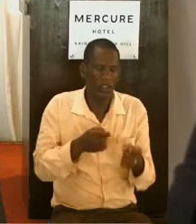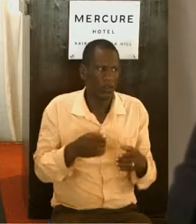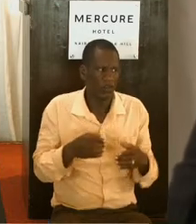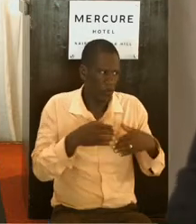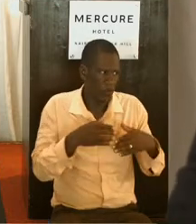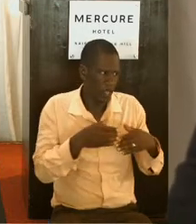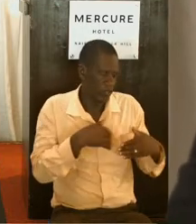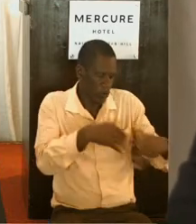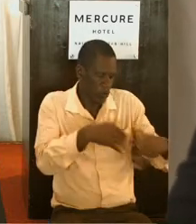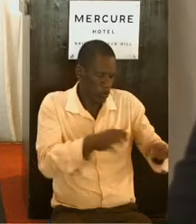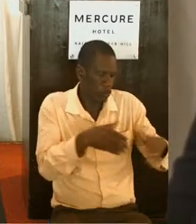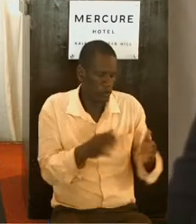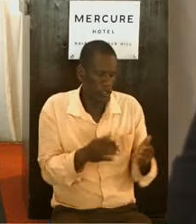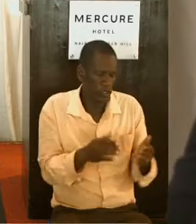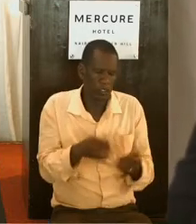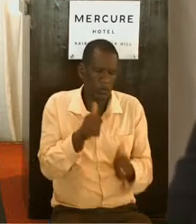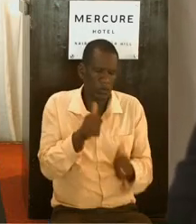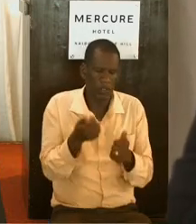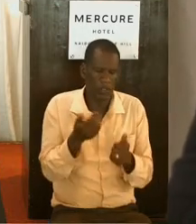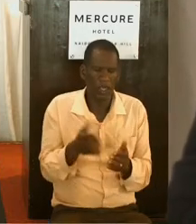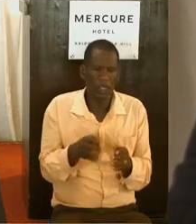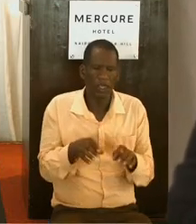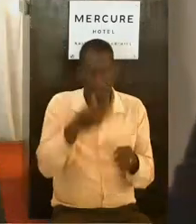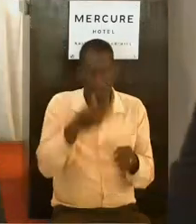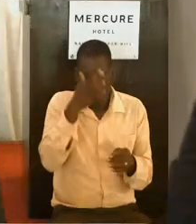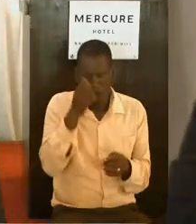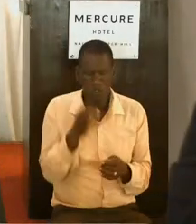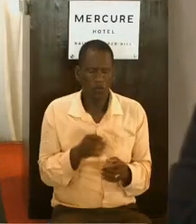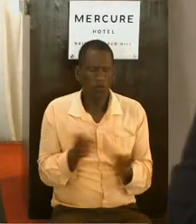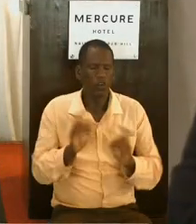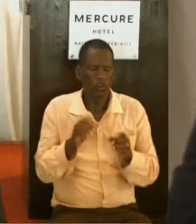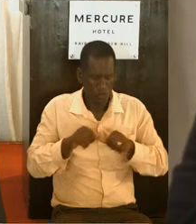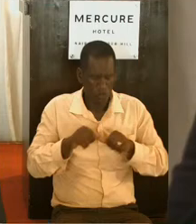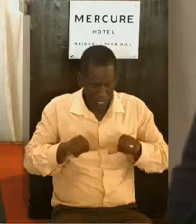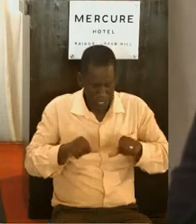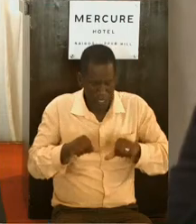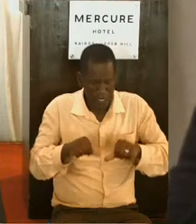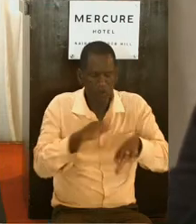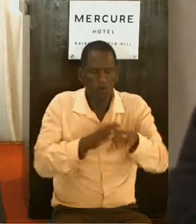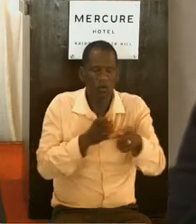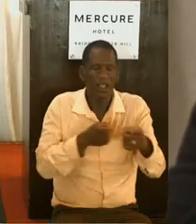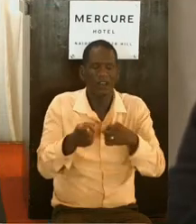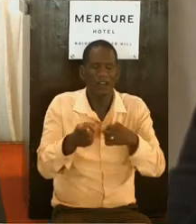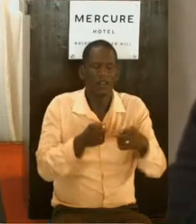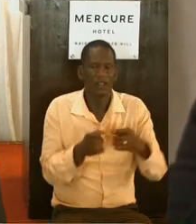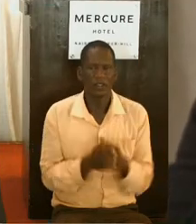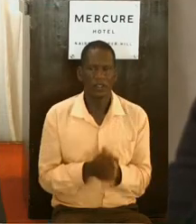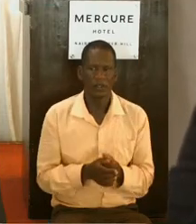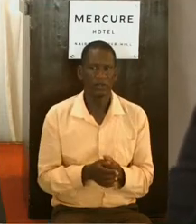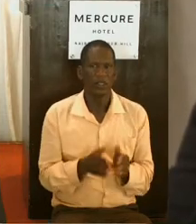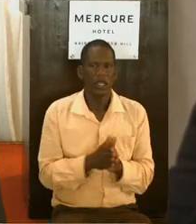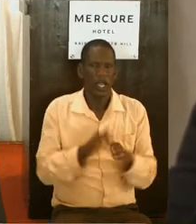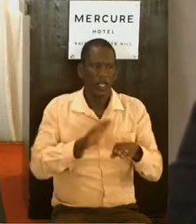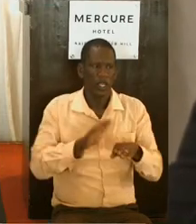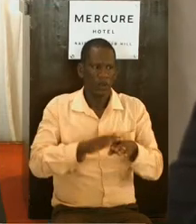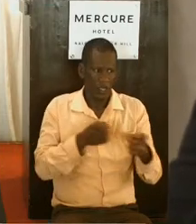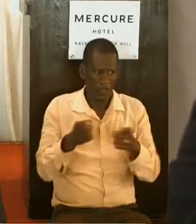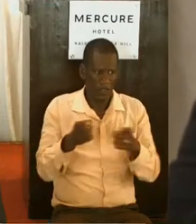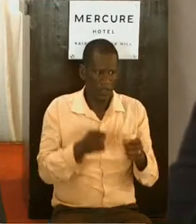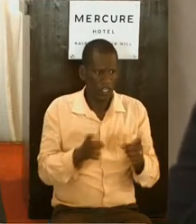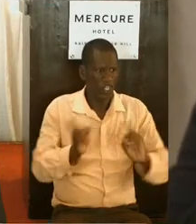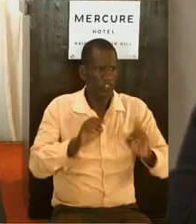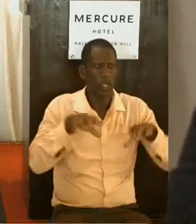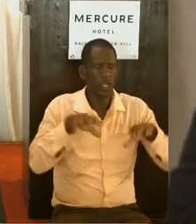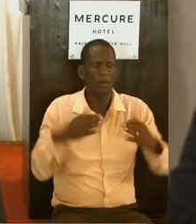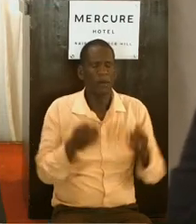losses that are implied as a result of not adhering to good governance and good governance is